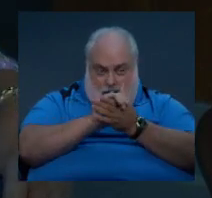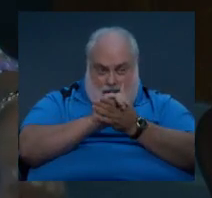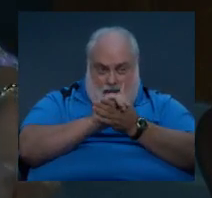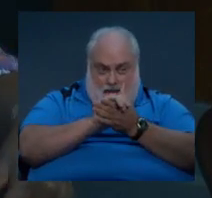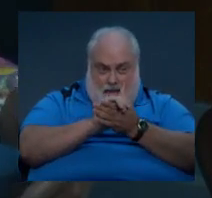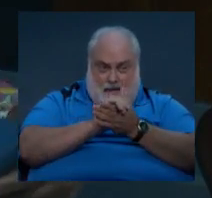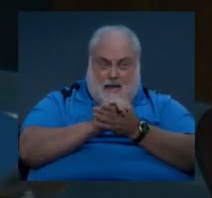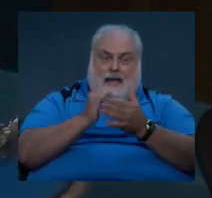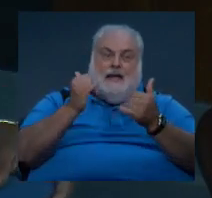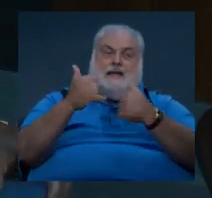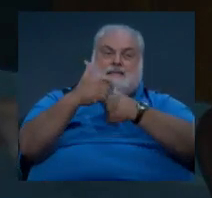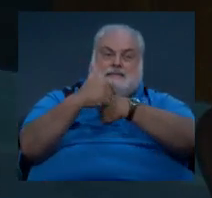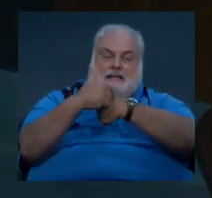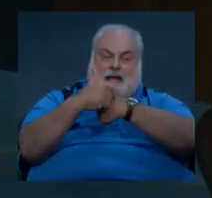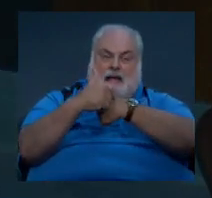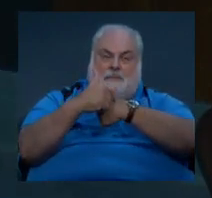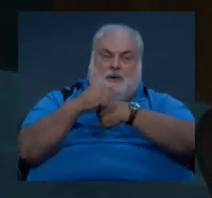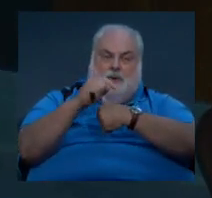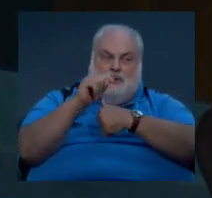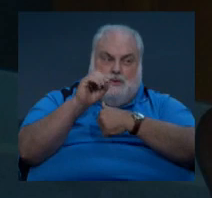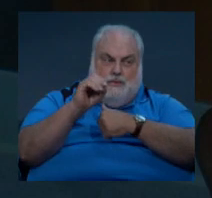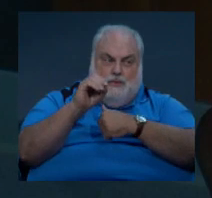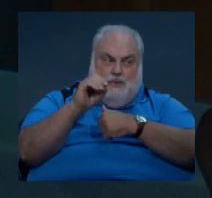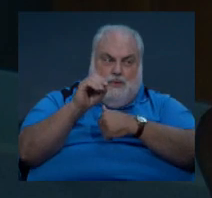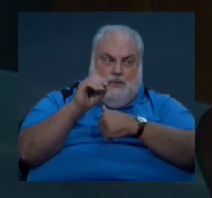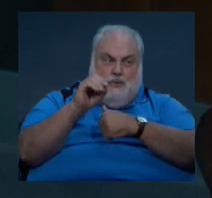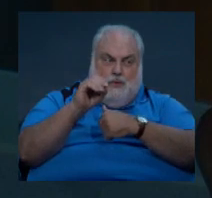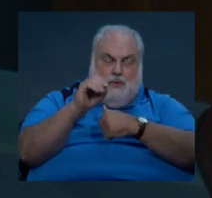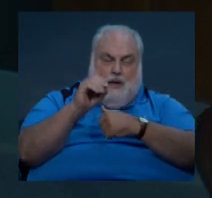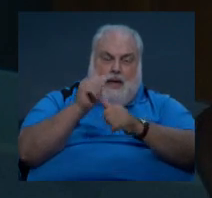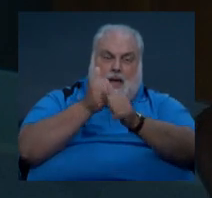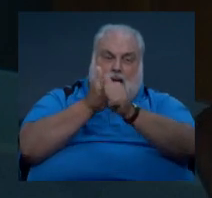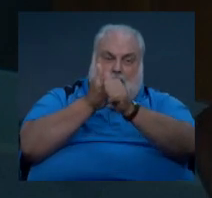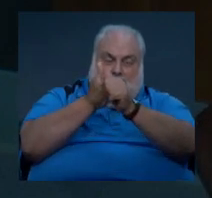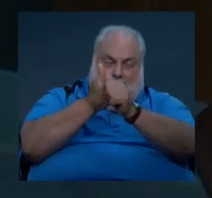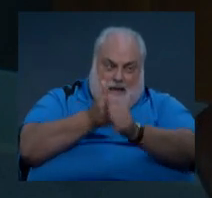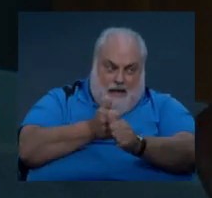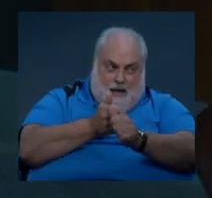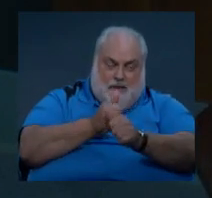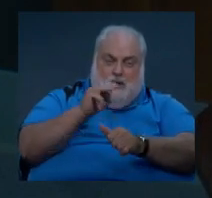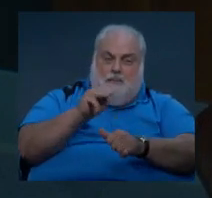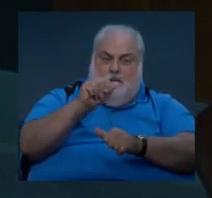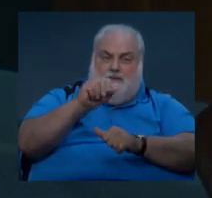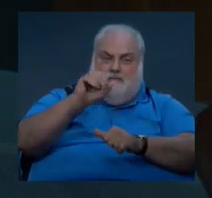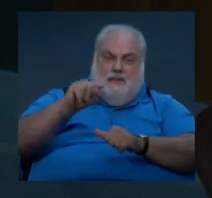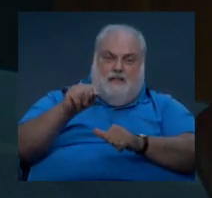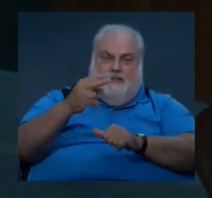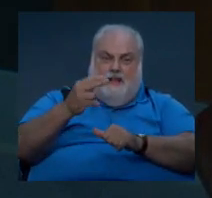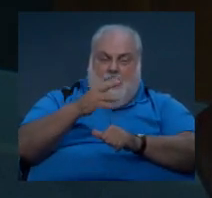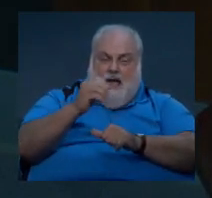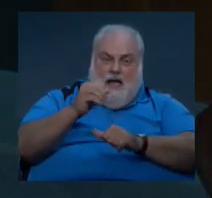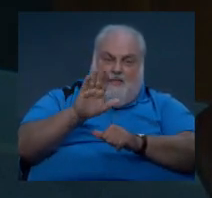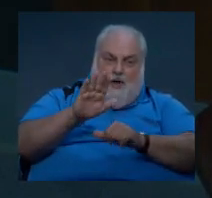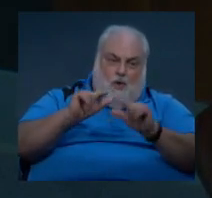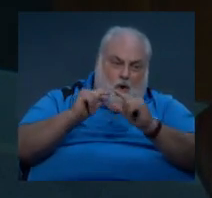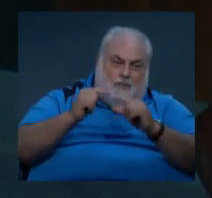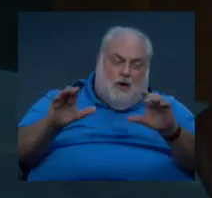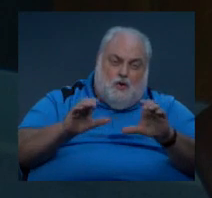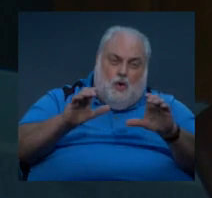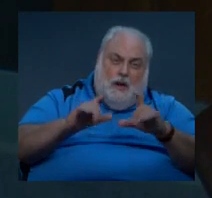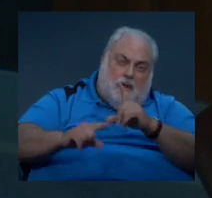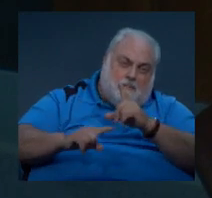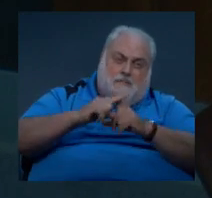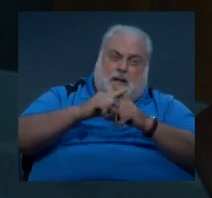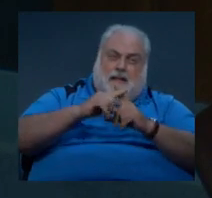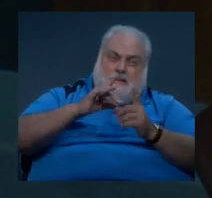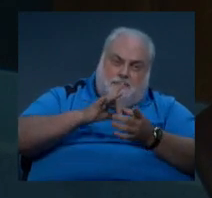that it's time for us to adhere to Mrs. Smith and her group because they're doing something I think